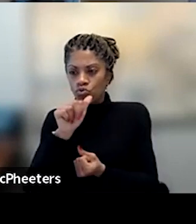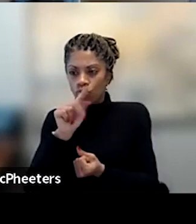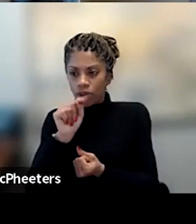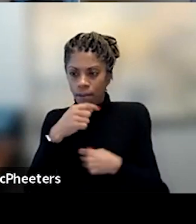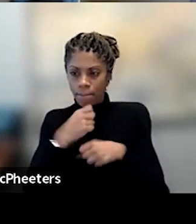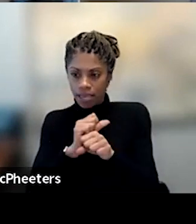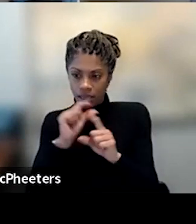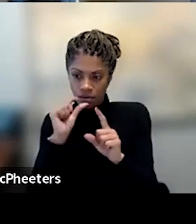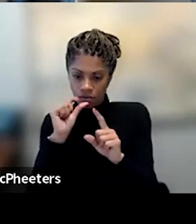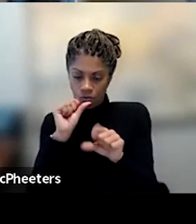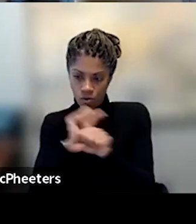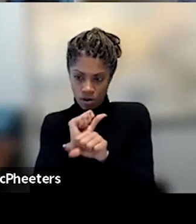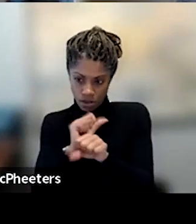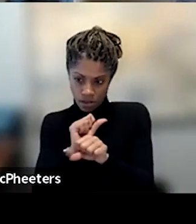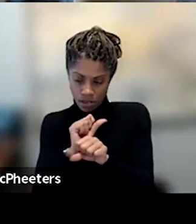have embedded in them